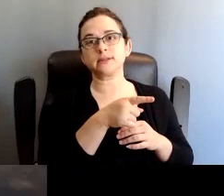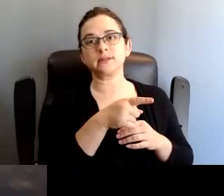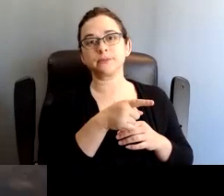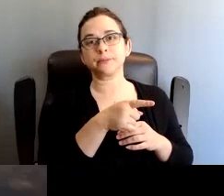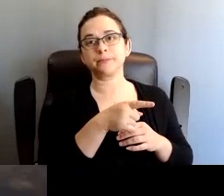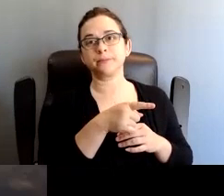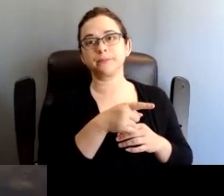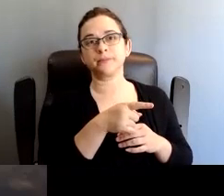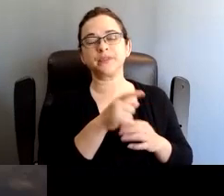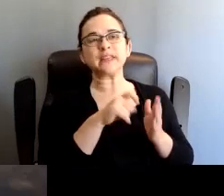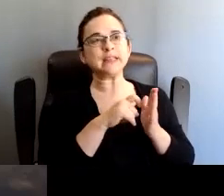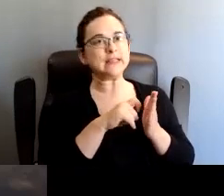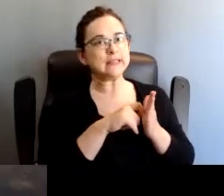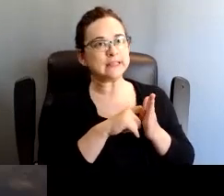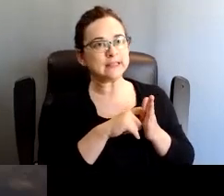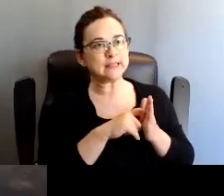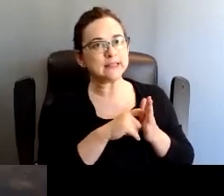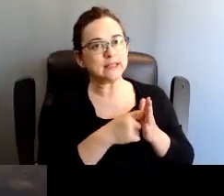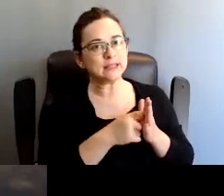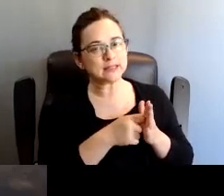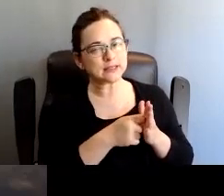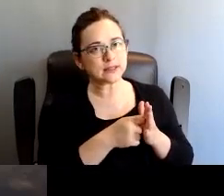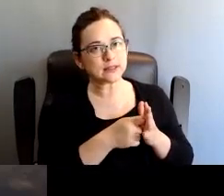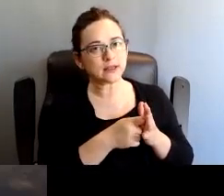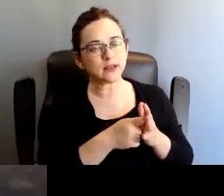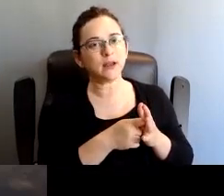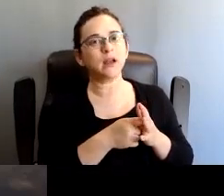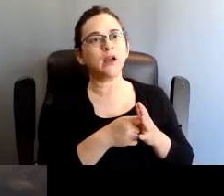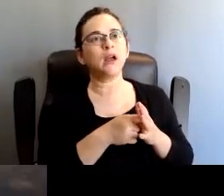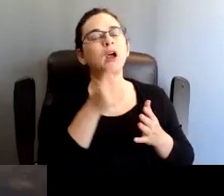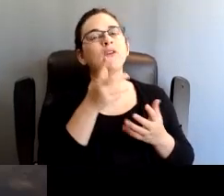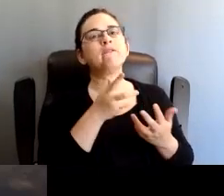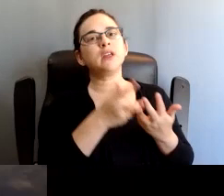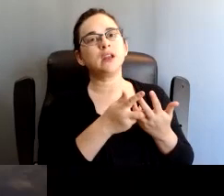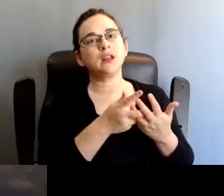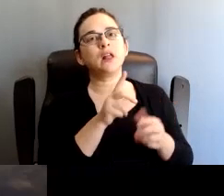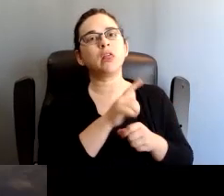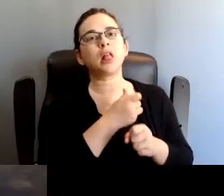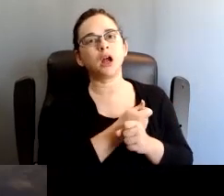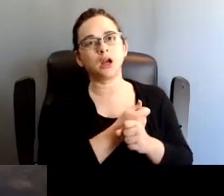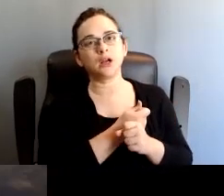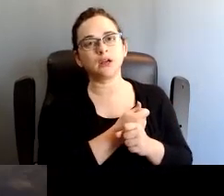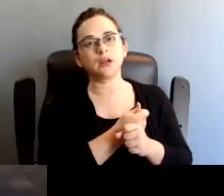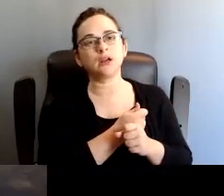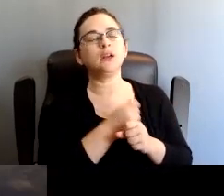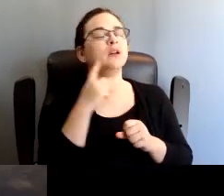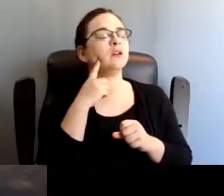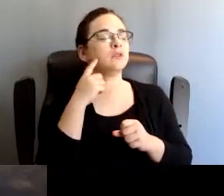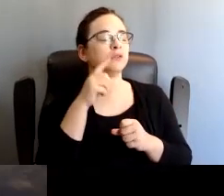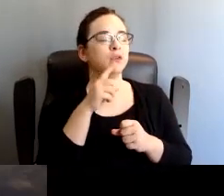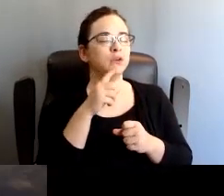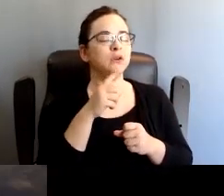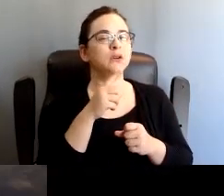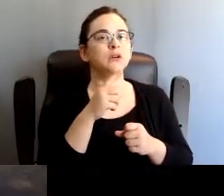be called Keys City a lot, 100 years ago. And so, but you know, for incoming, usually it's geared